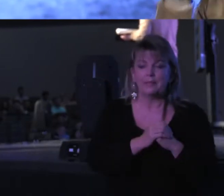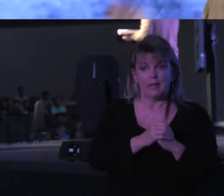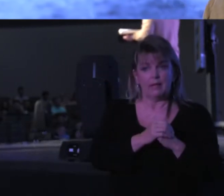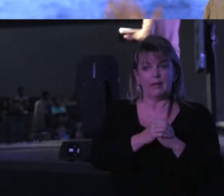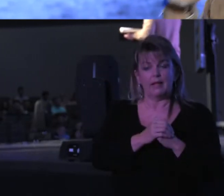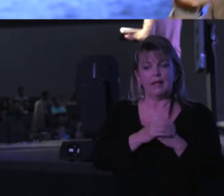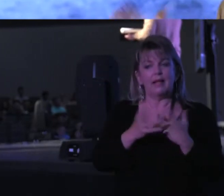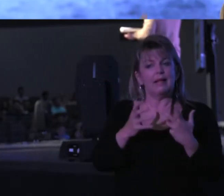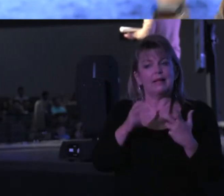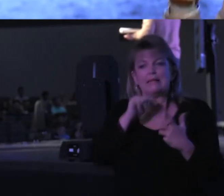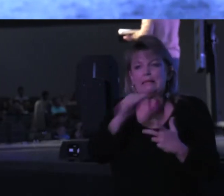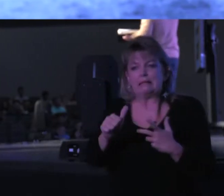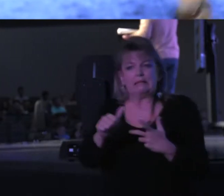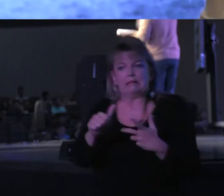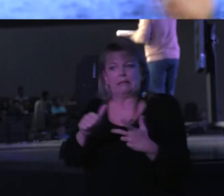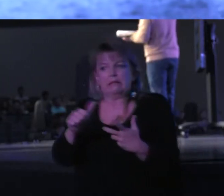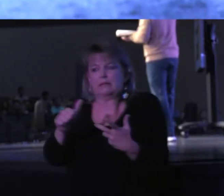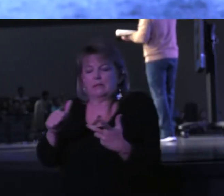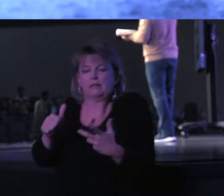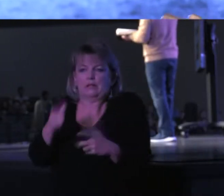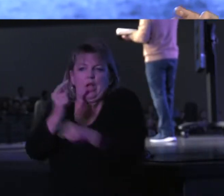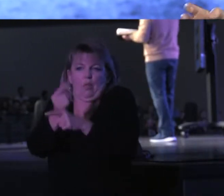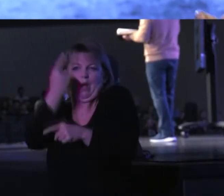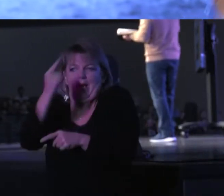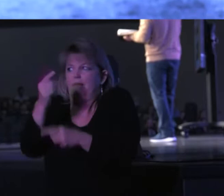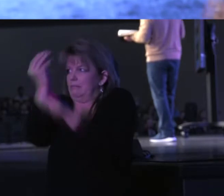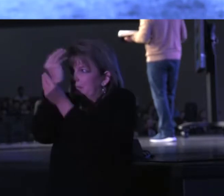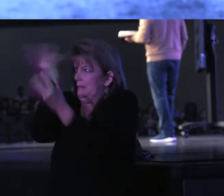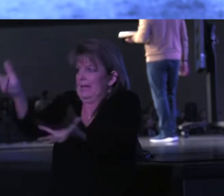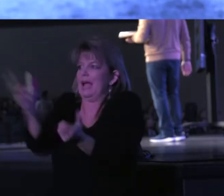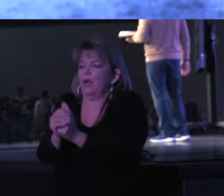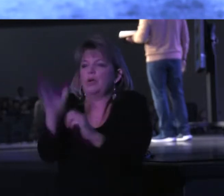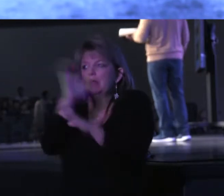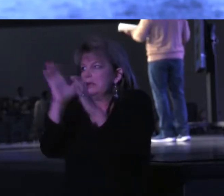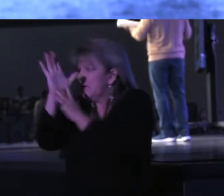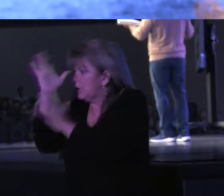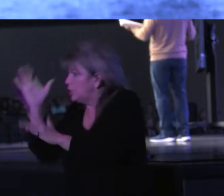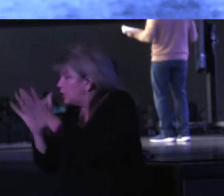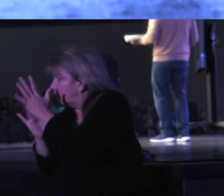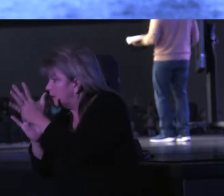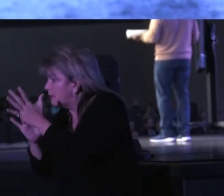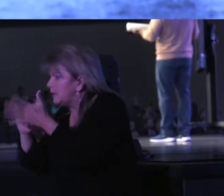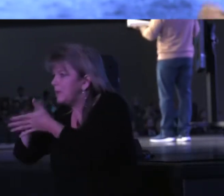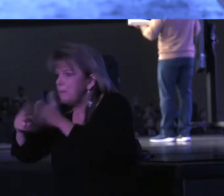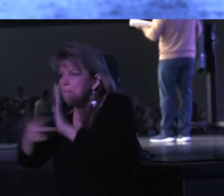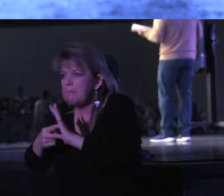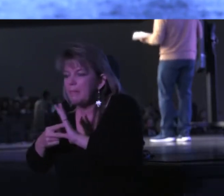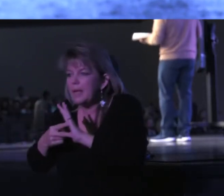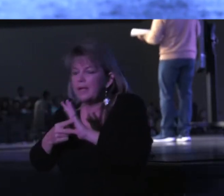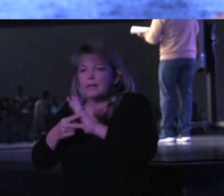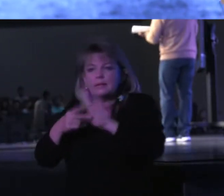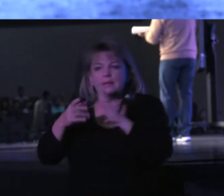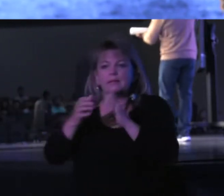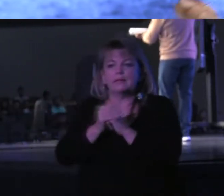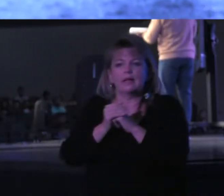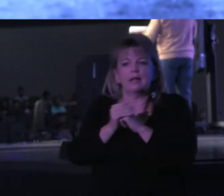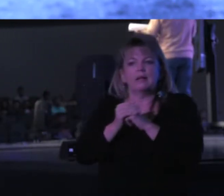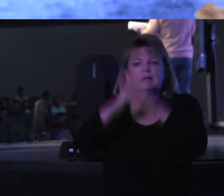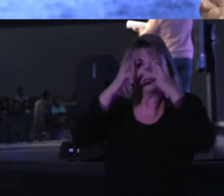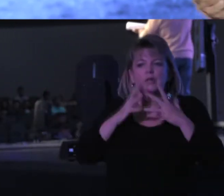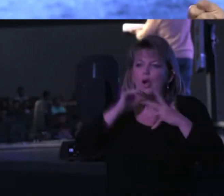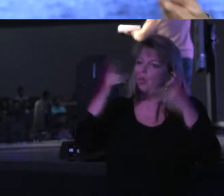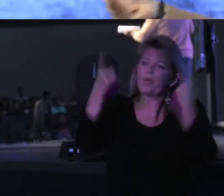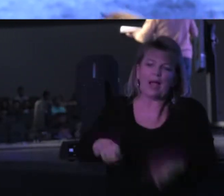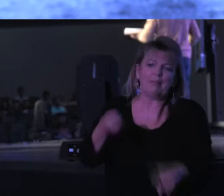a disservice to the people of God to tell you that seeking Jesus is an escape from godly